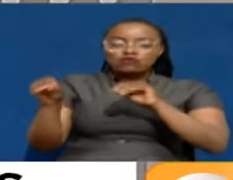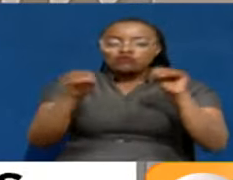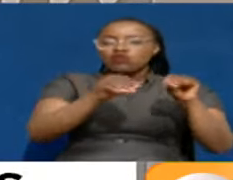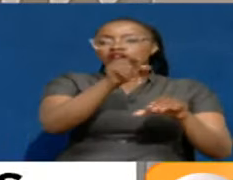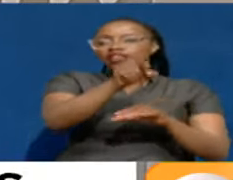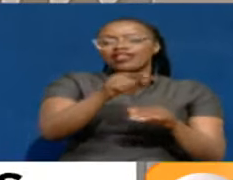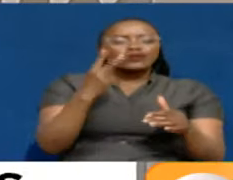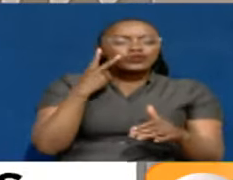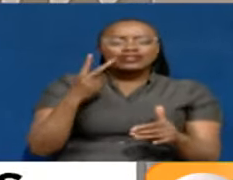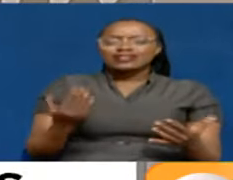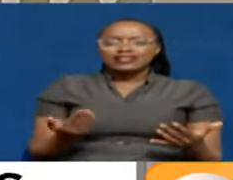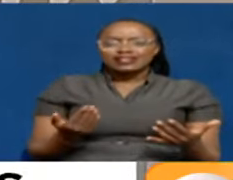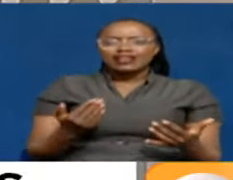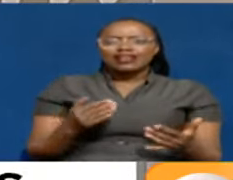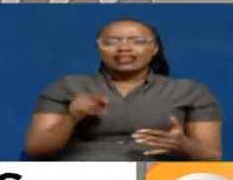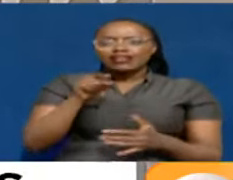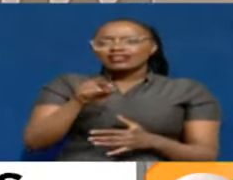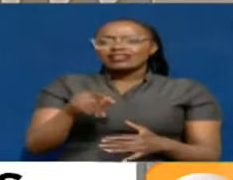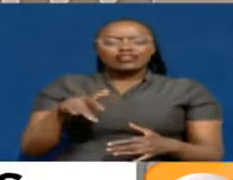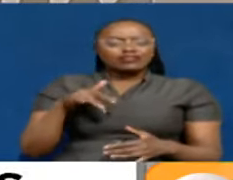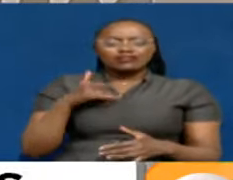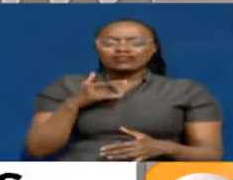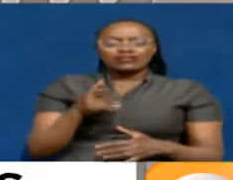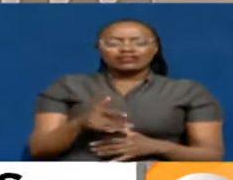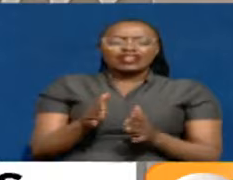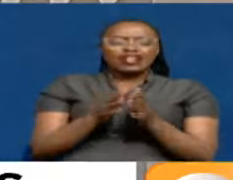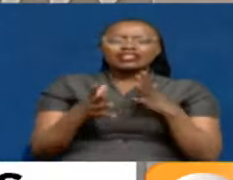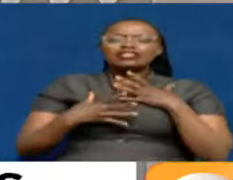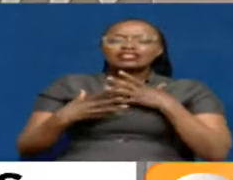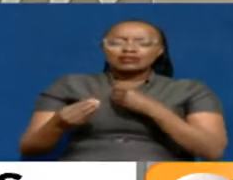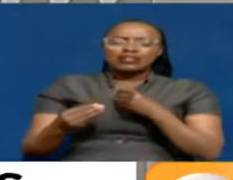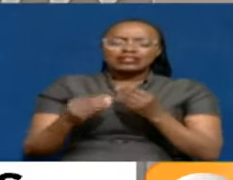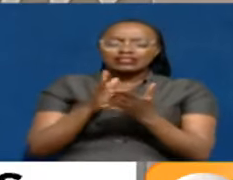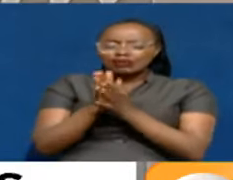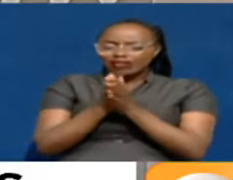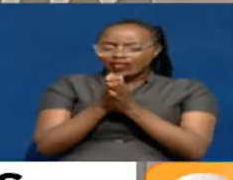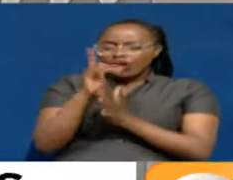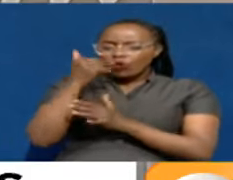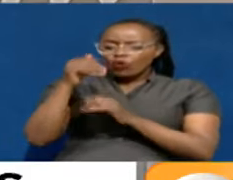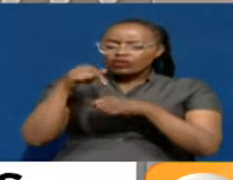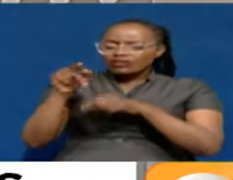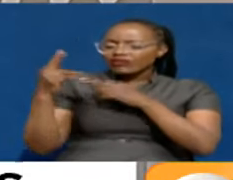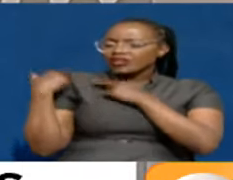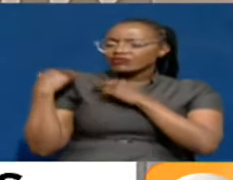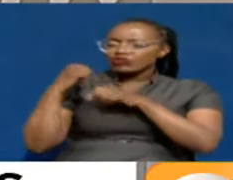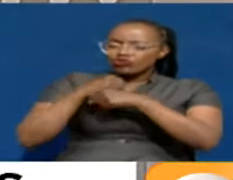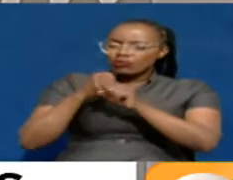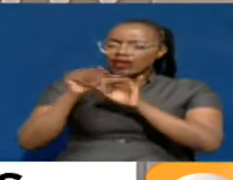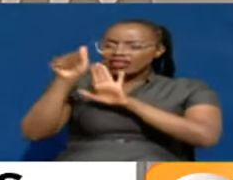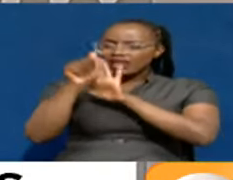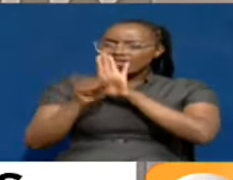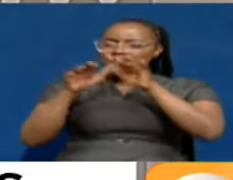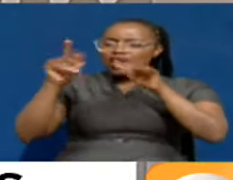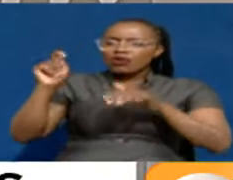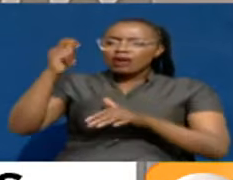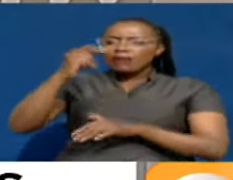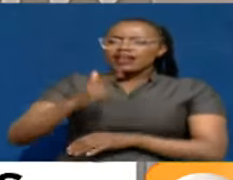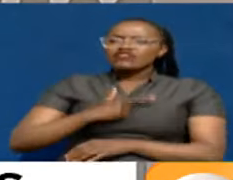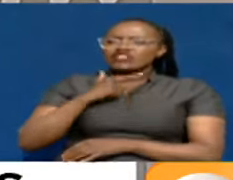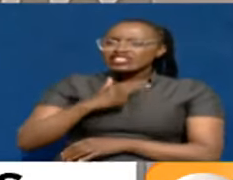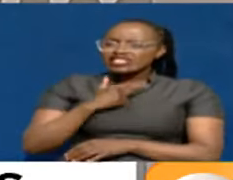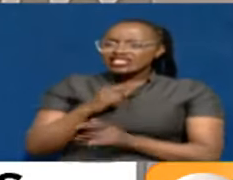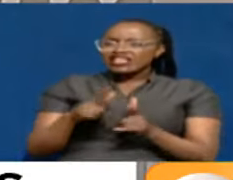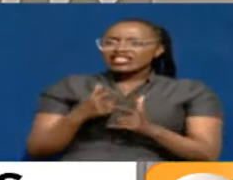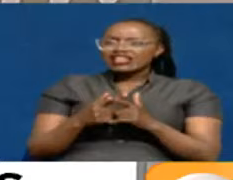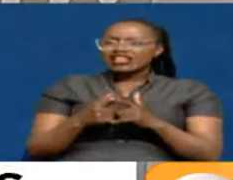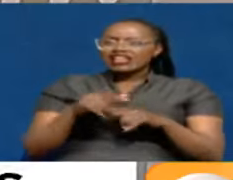there. But, you know, it's for me, it's an interesting thing of just who sets the agenda and then how the president and his visit